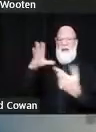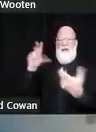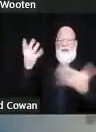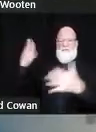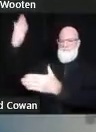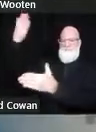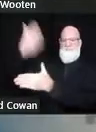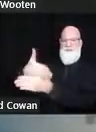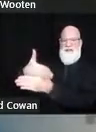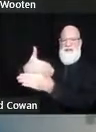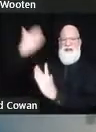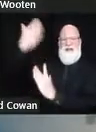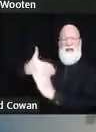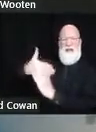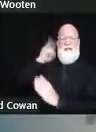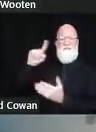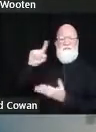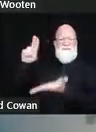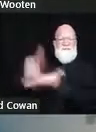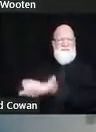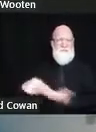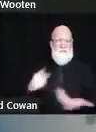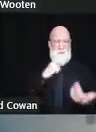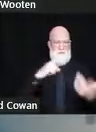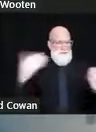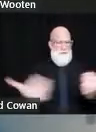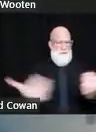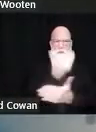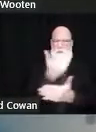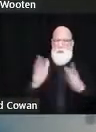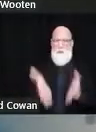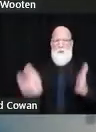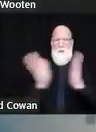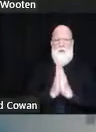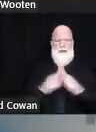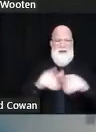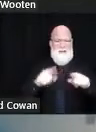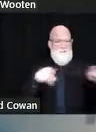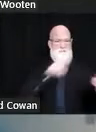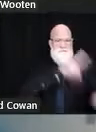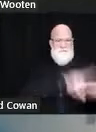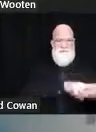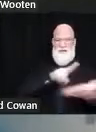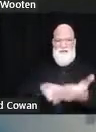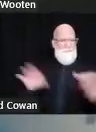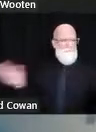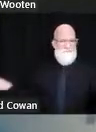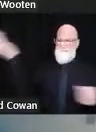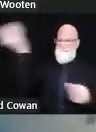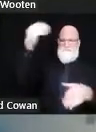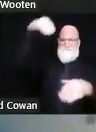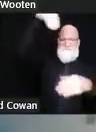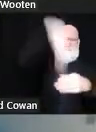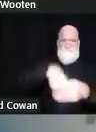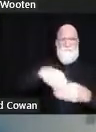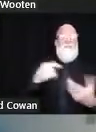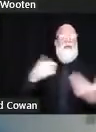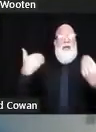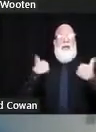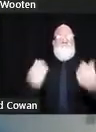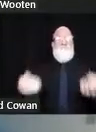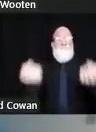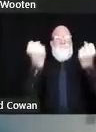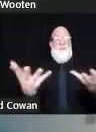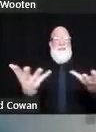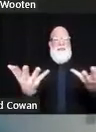be that new request signature should go into the file now two so you have multiple versions of a person's signature because the Georgia Bureau of Investigation has